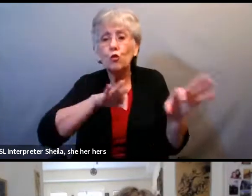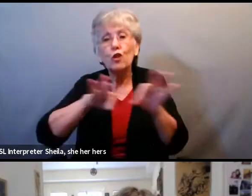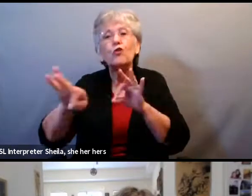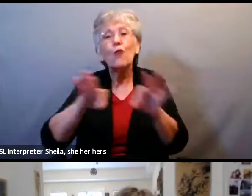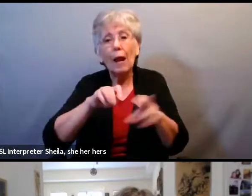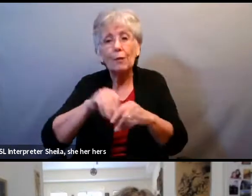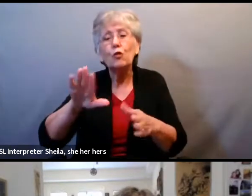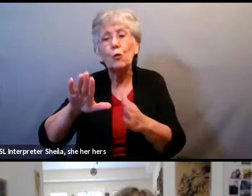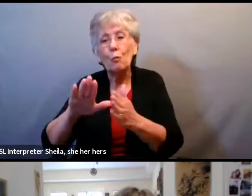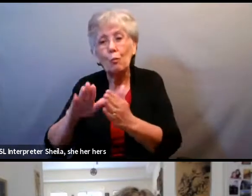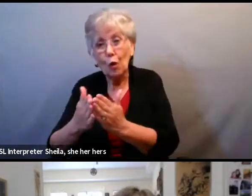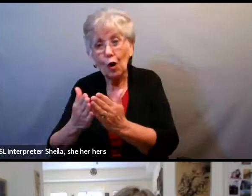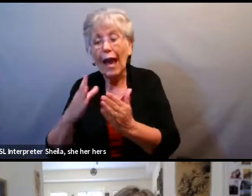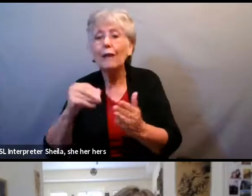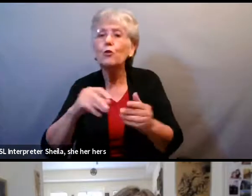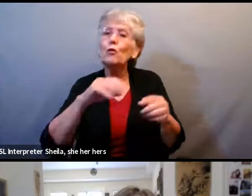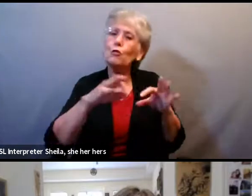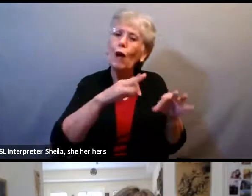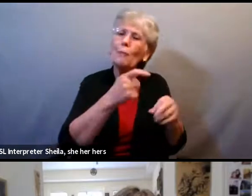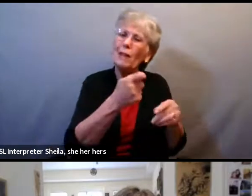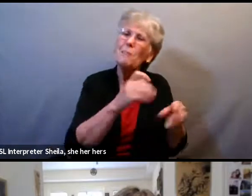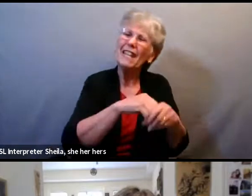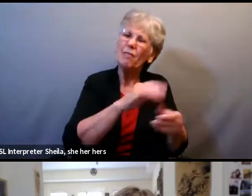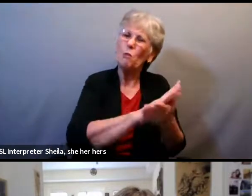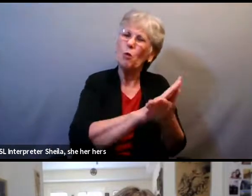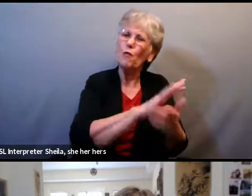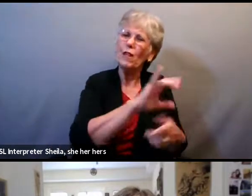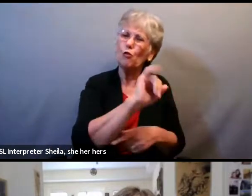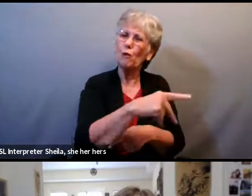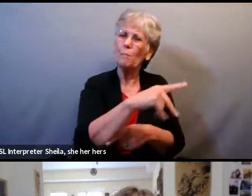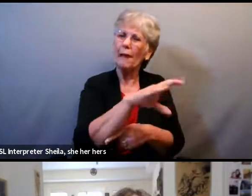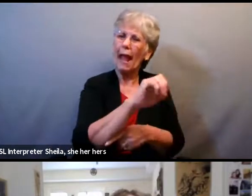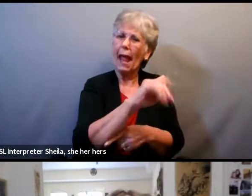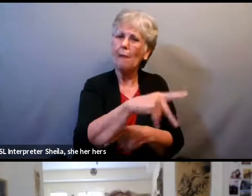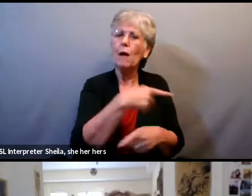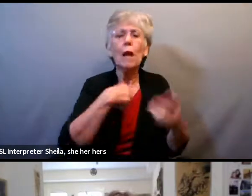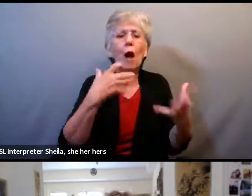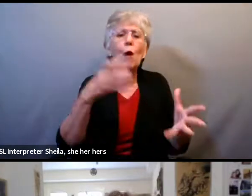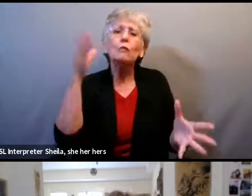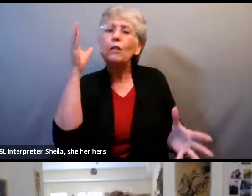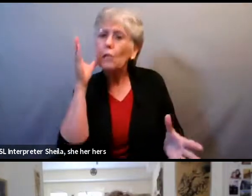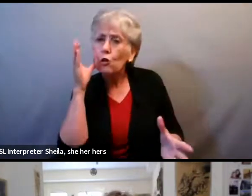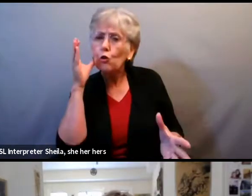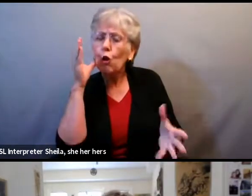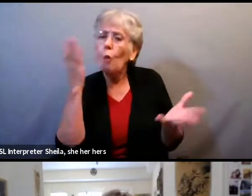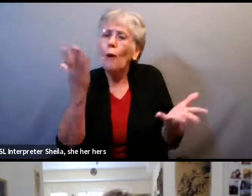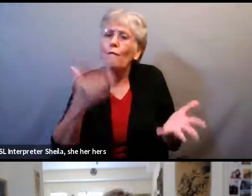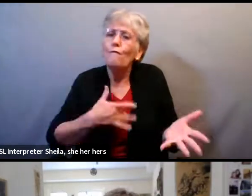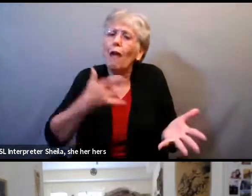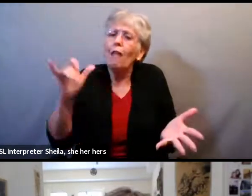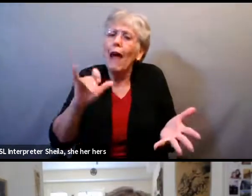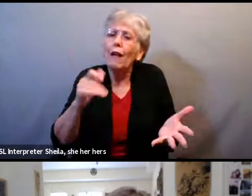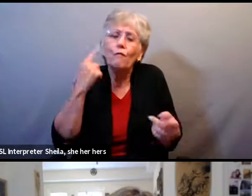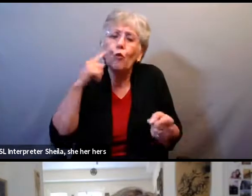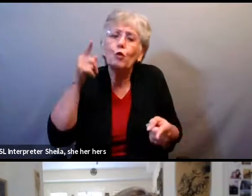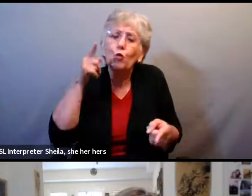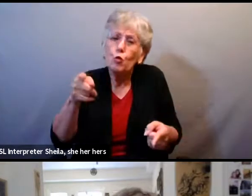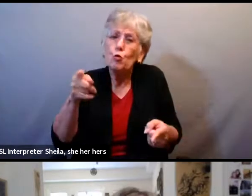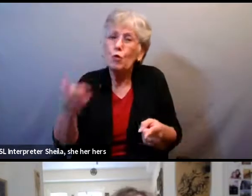describe it a little bit in Crip Camp, but I would just love to hear about like what it was like to be there, and what it was like